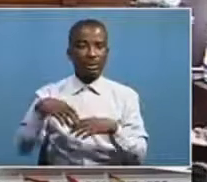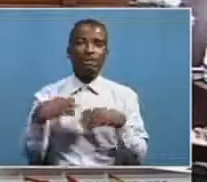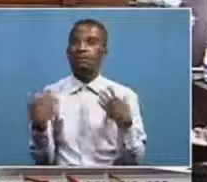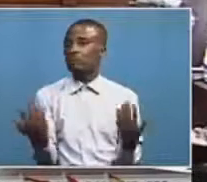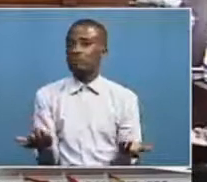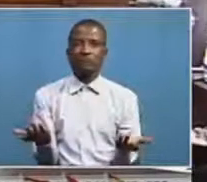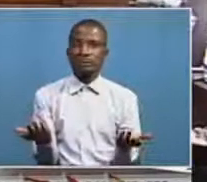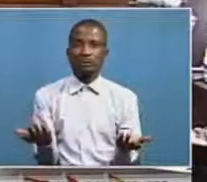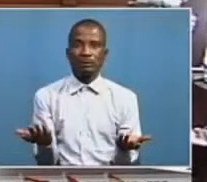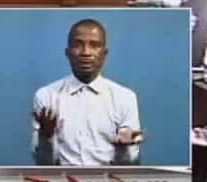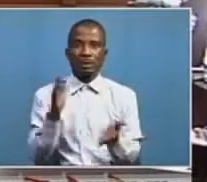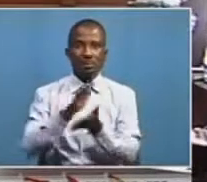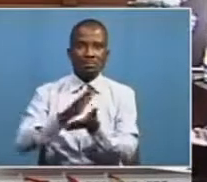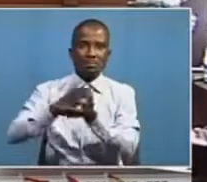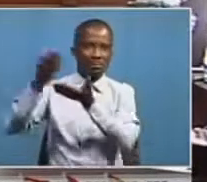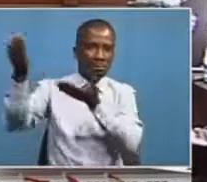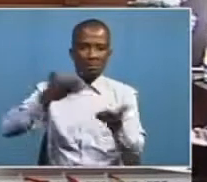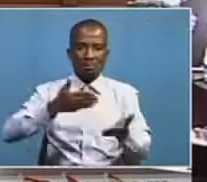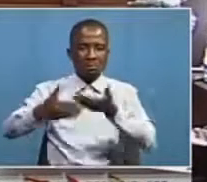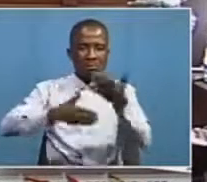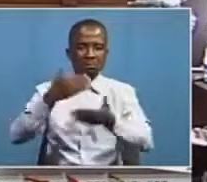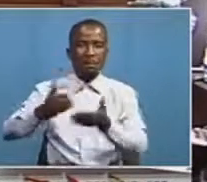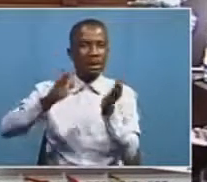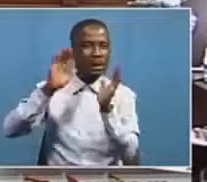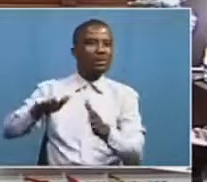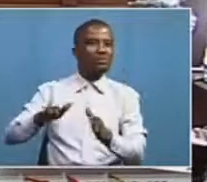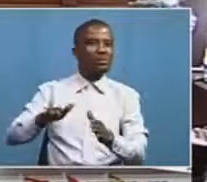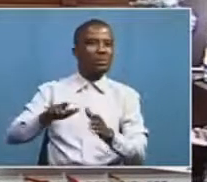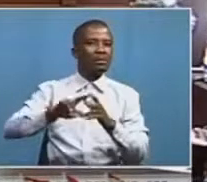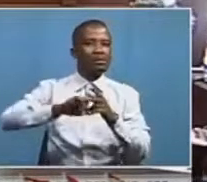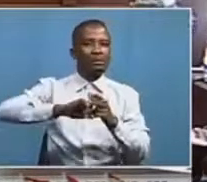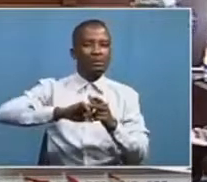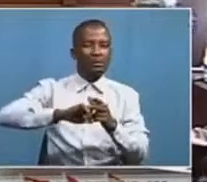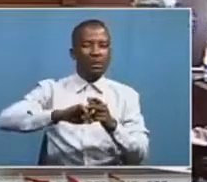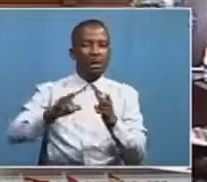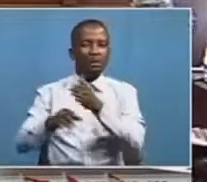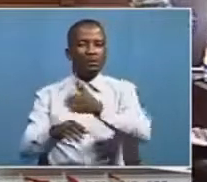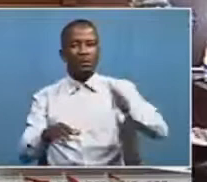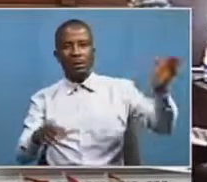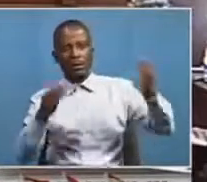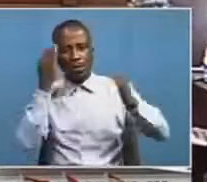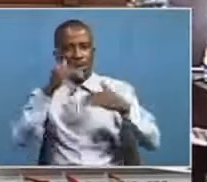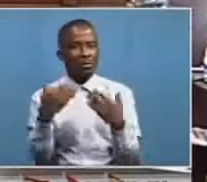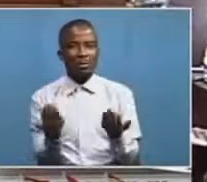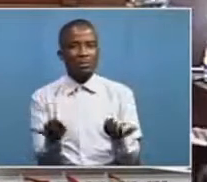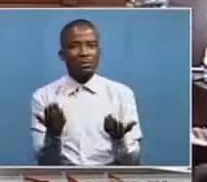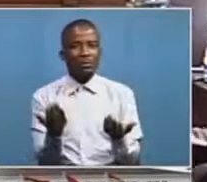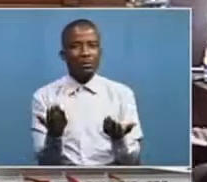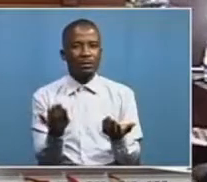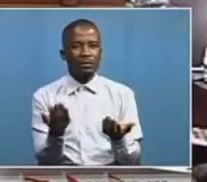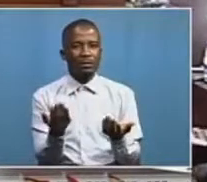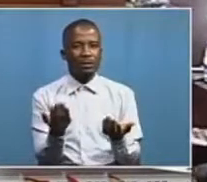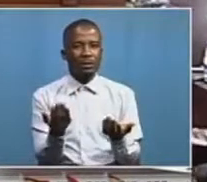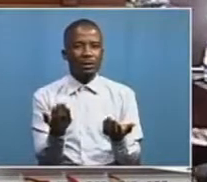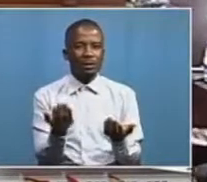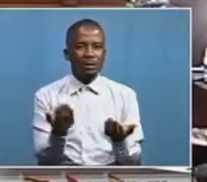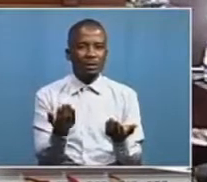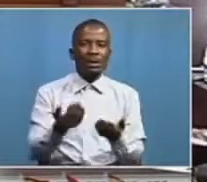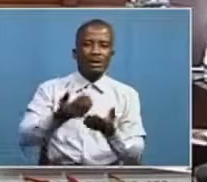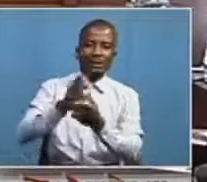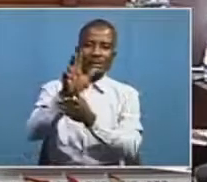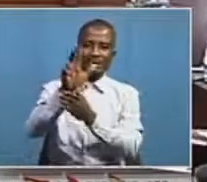and certification of the results were ongoing, and PW3 had then verified and certified 13 regional